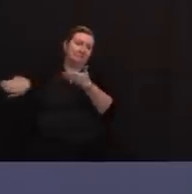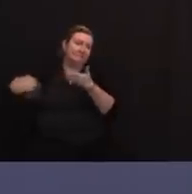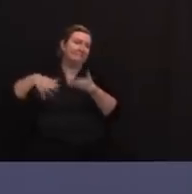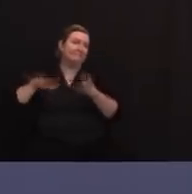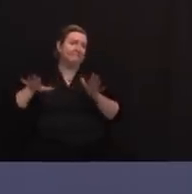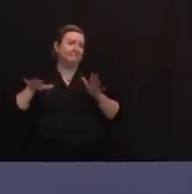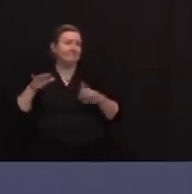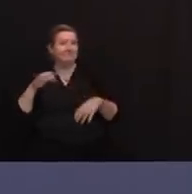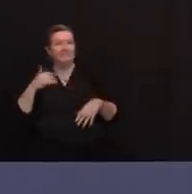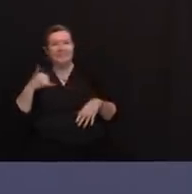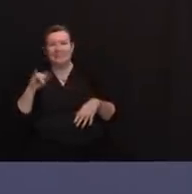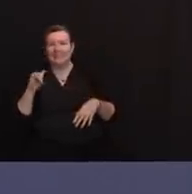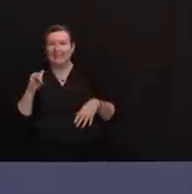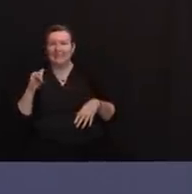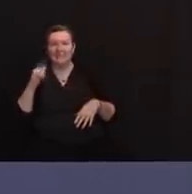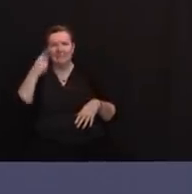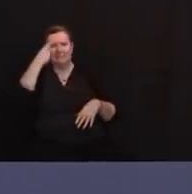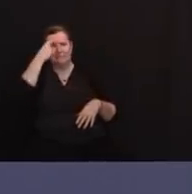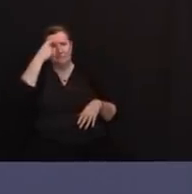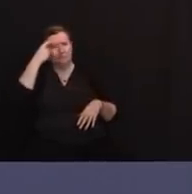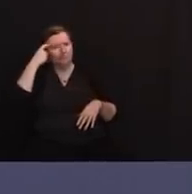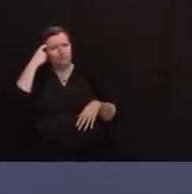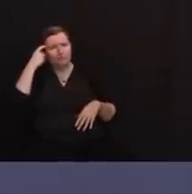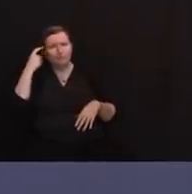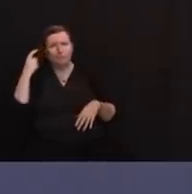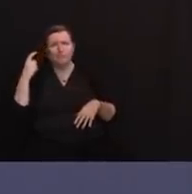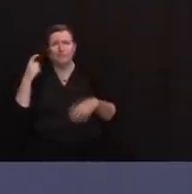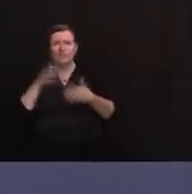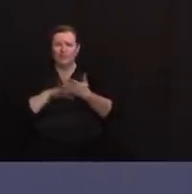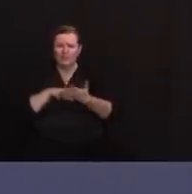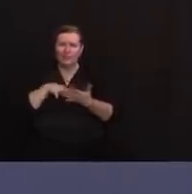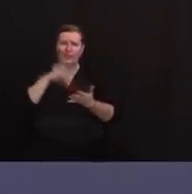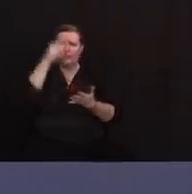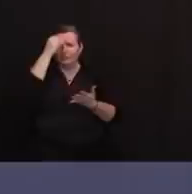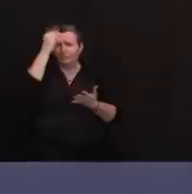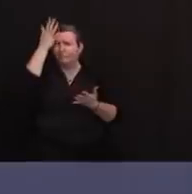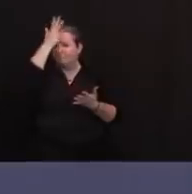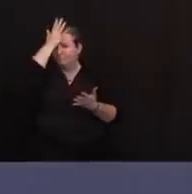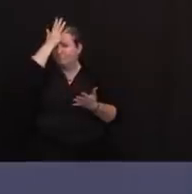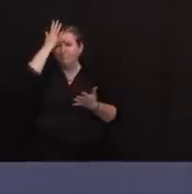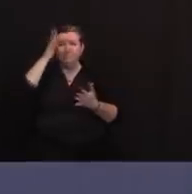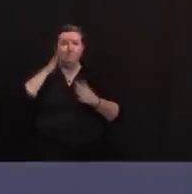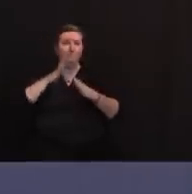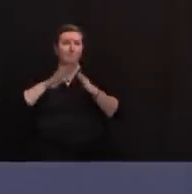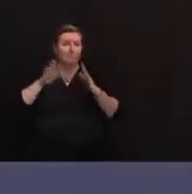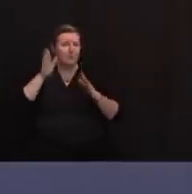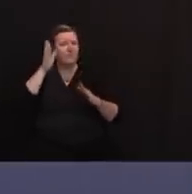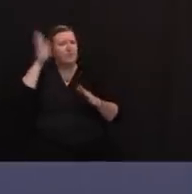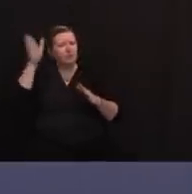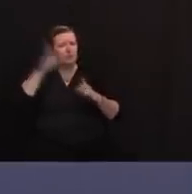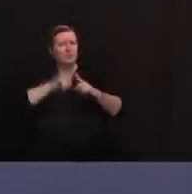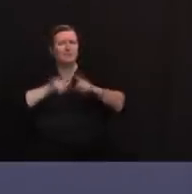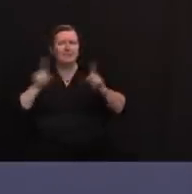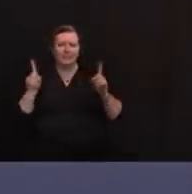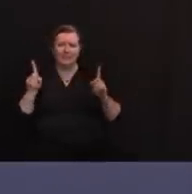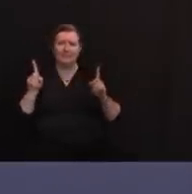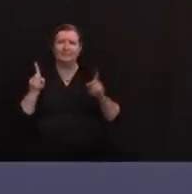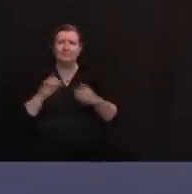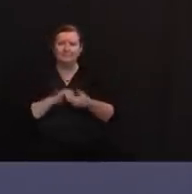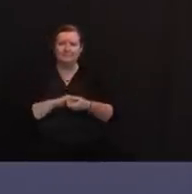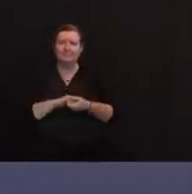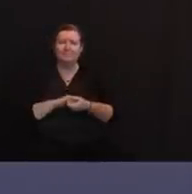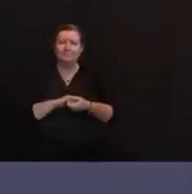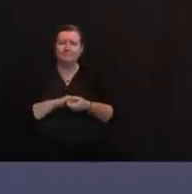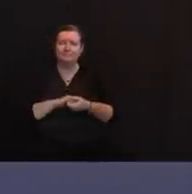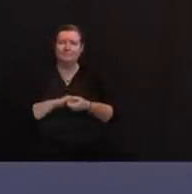permanent, but whether or not we get to 70%, we're going to be in a dramatically different place. I will tell you, I'm going to hang my hat